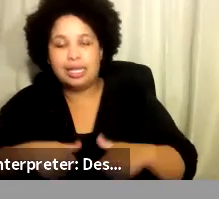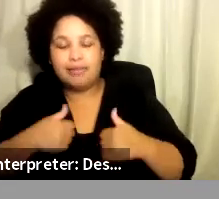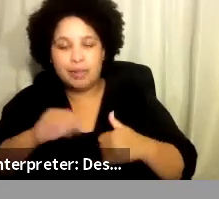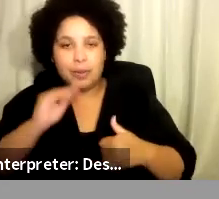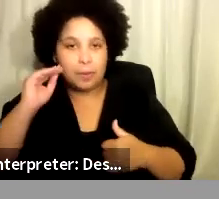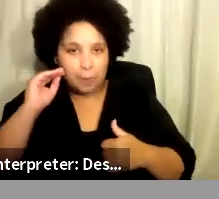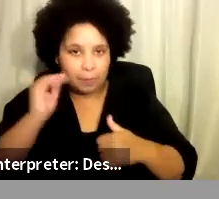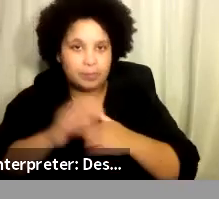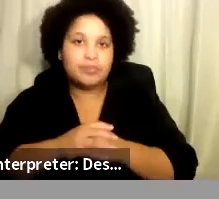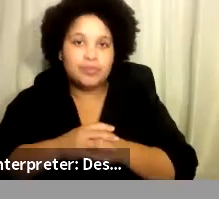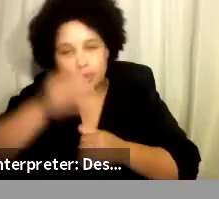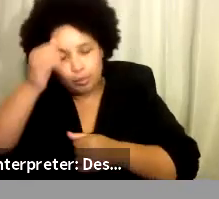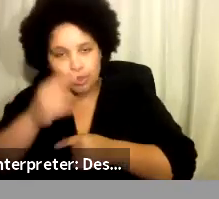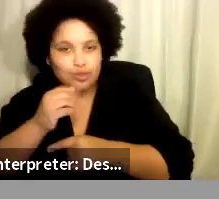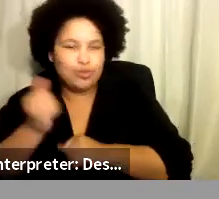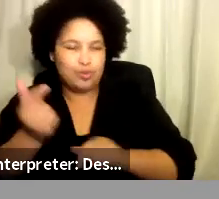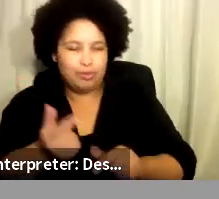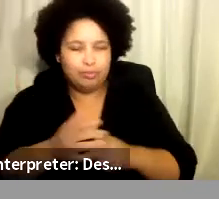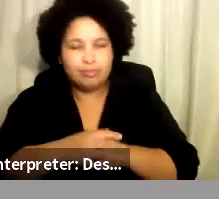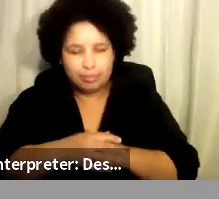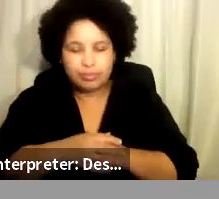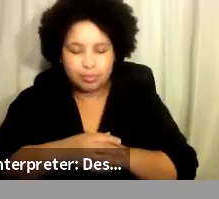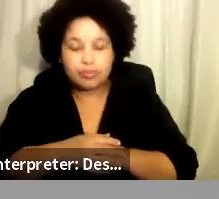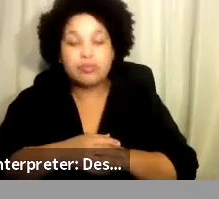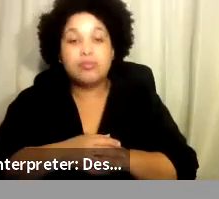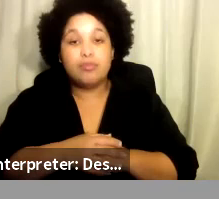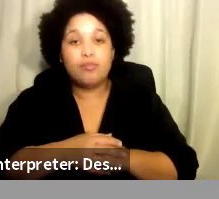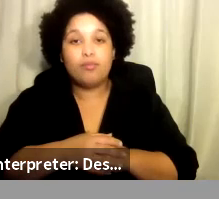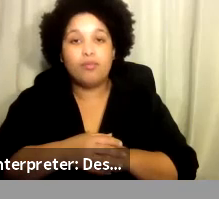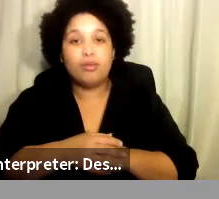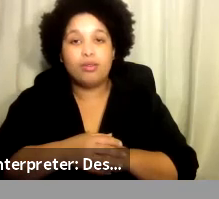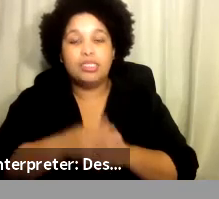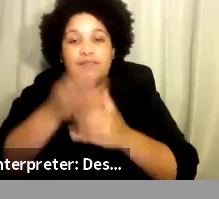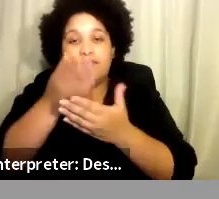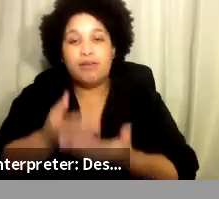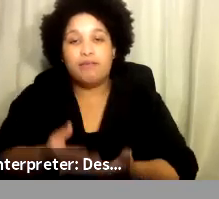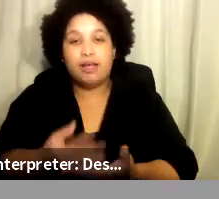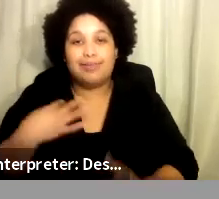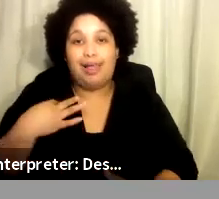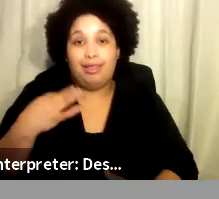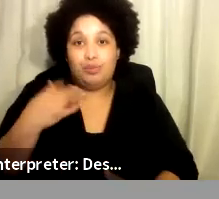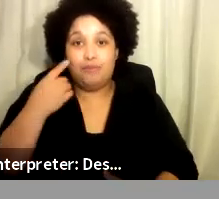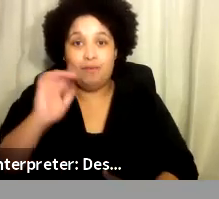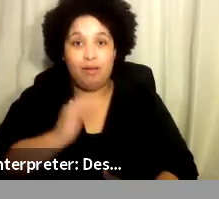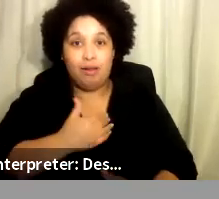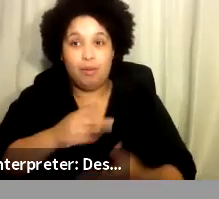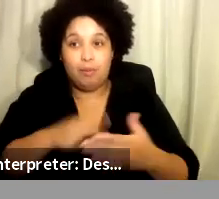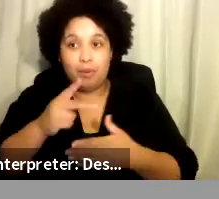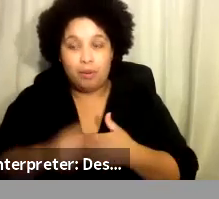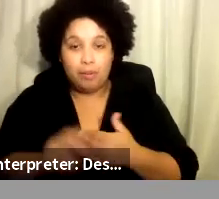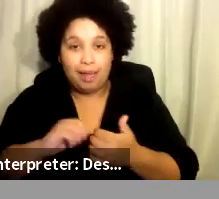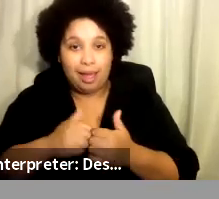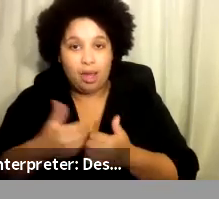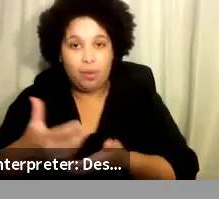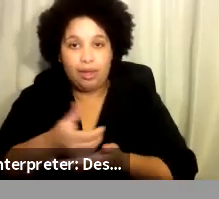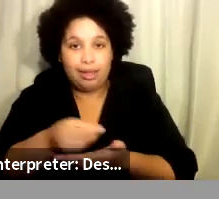documents for the siblings as well. And then part of our way that we verify that kids are eligible for our program is by the income.